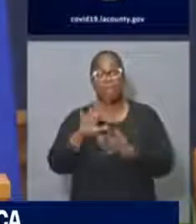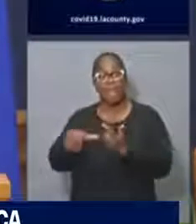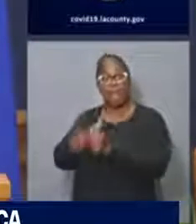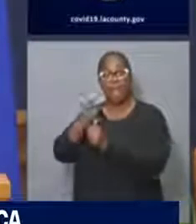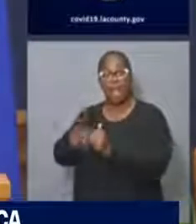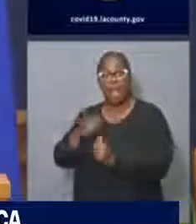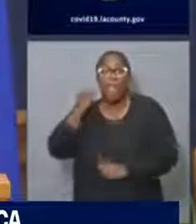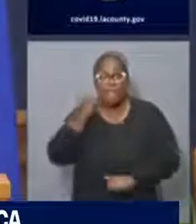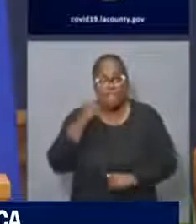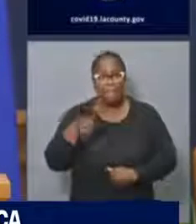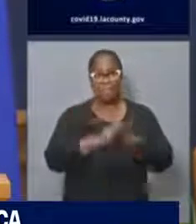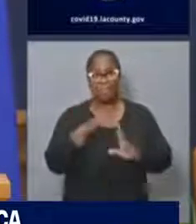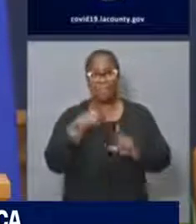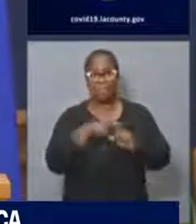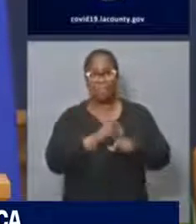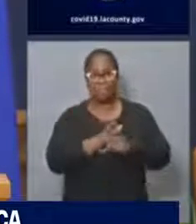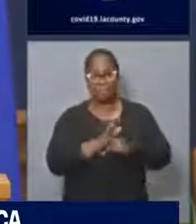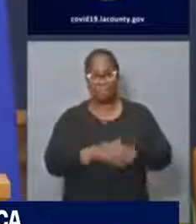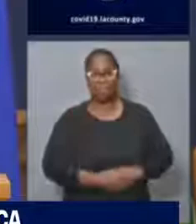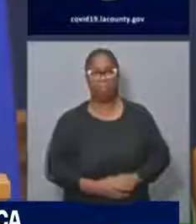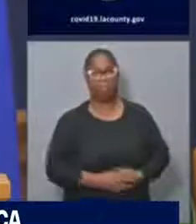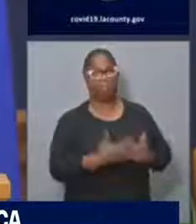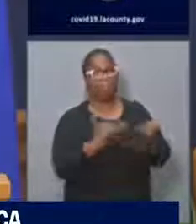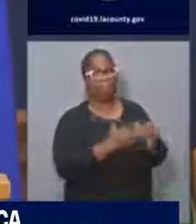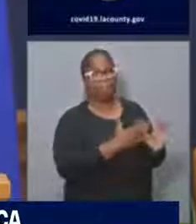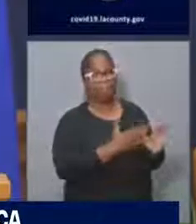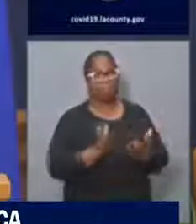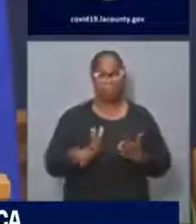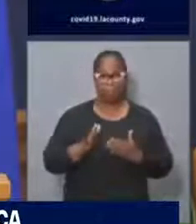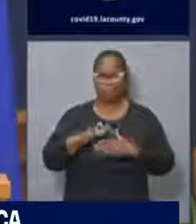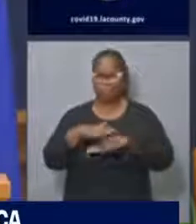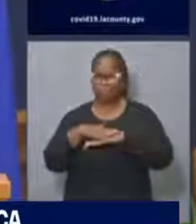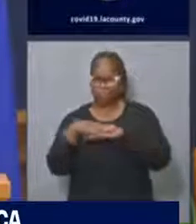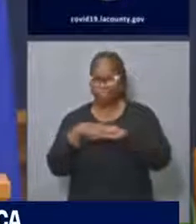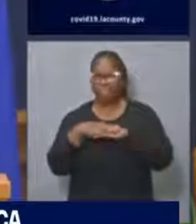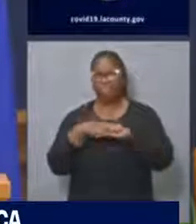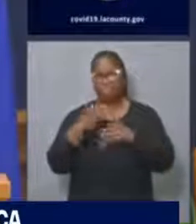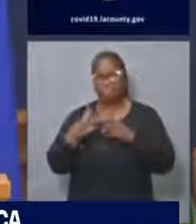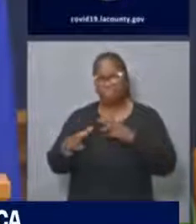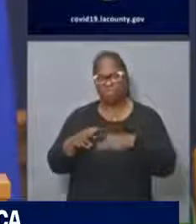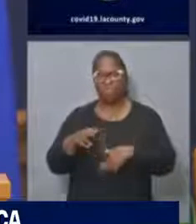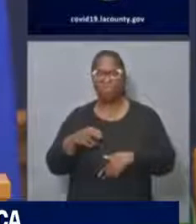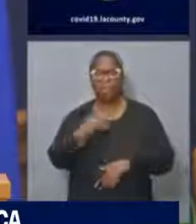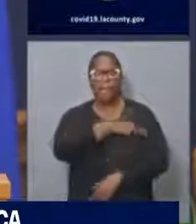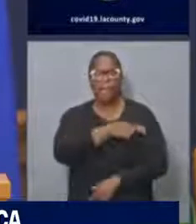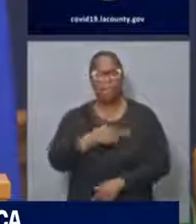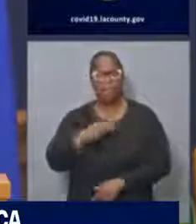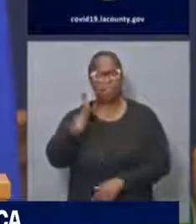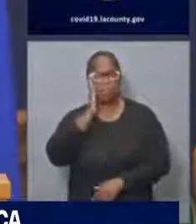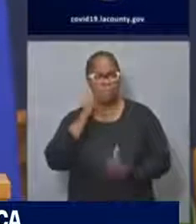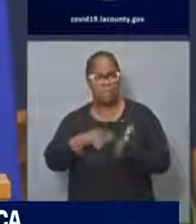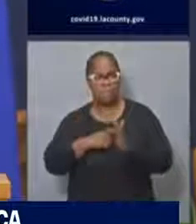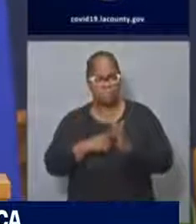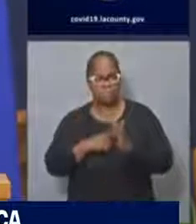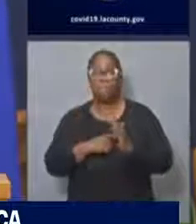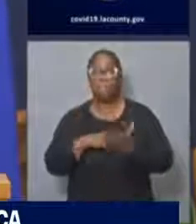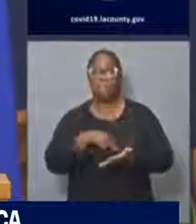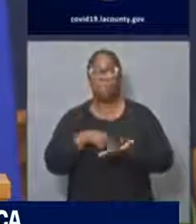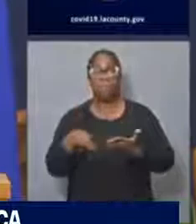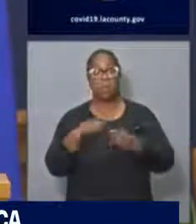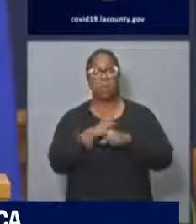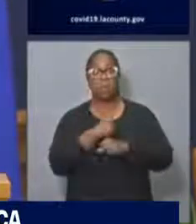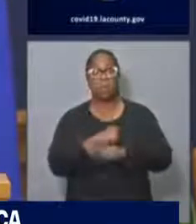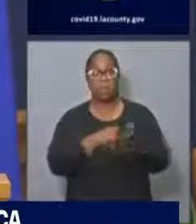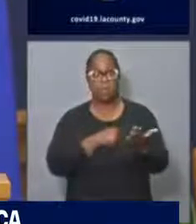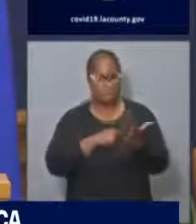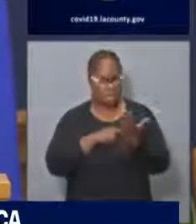result. I'll turn now briefly to touch on the hospital bed demand model. This week's data demonstrates an increased number of